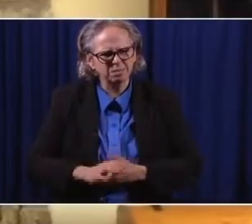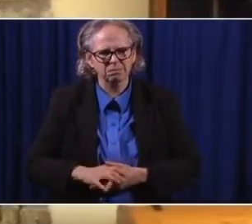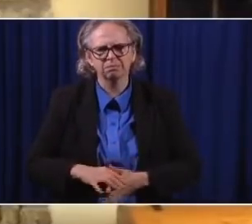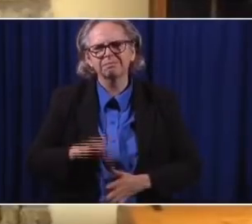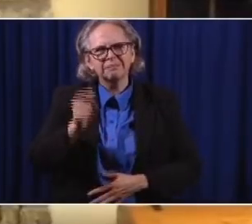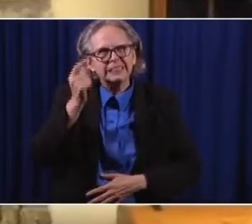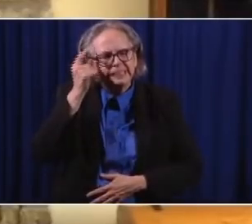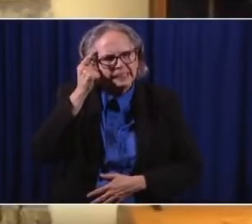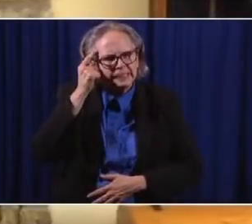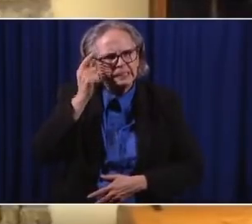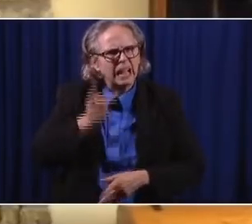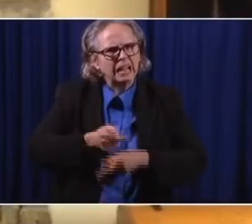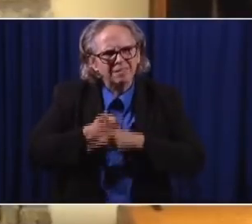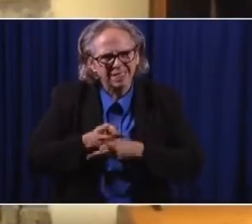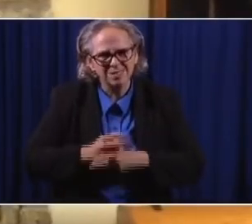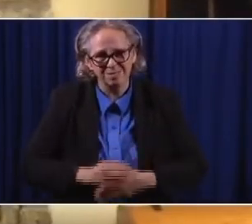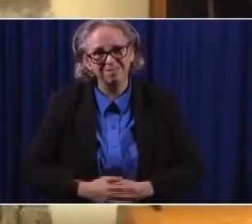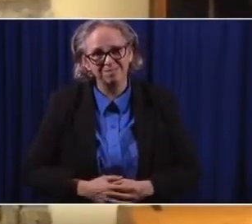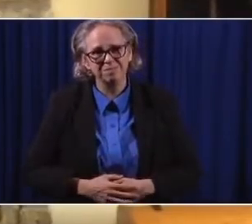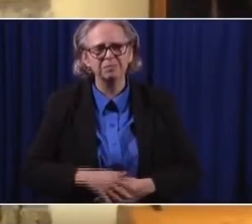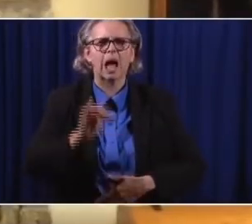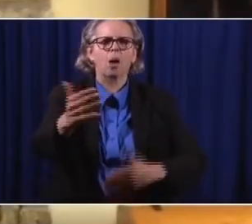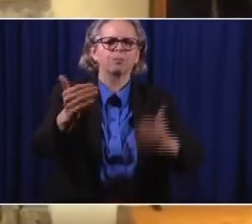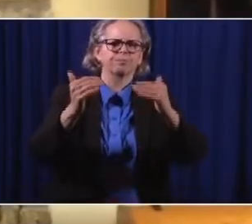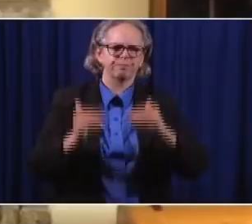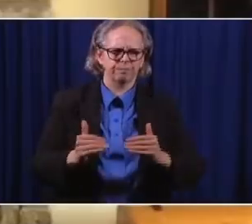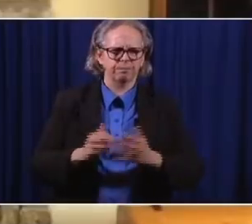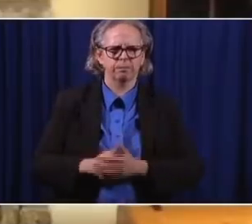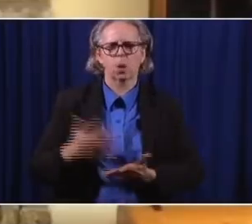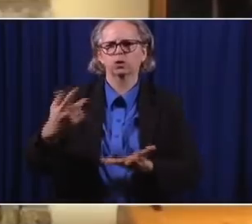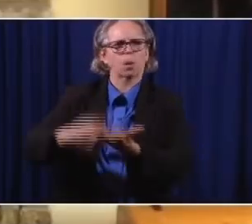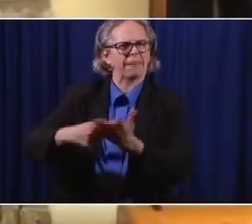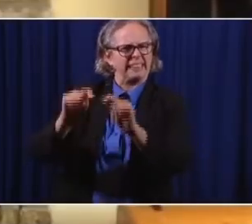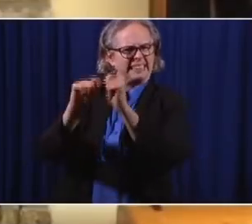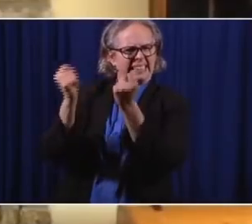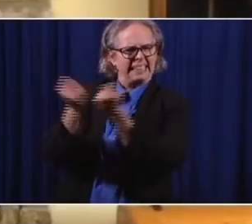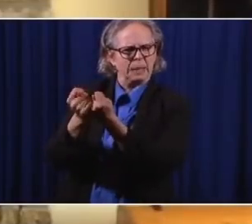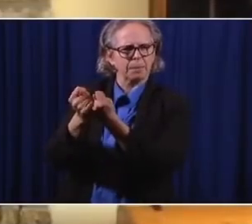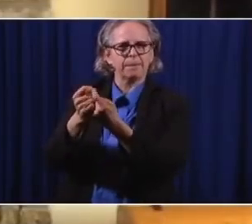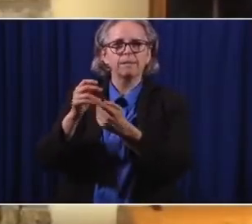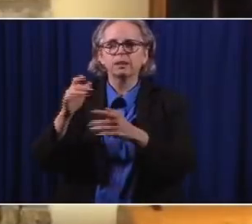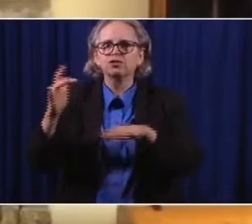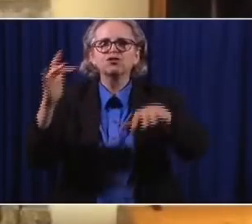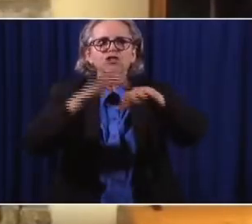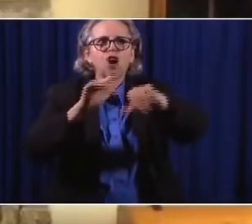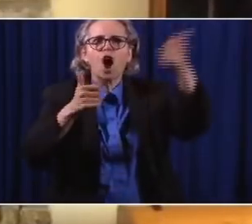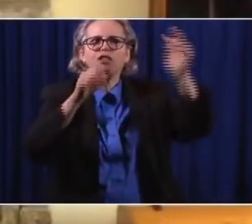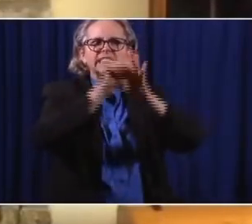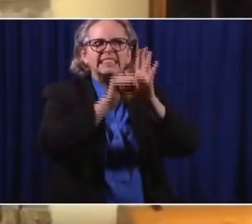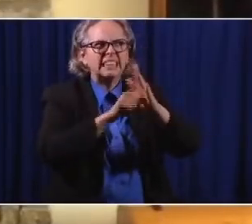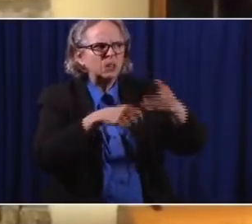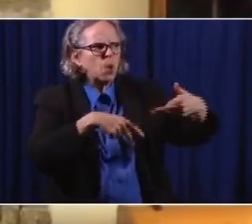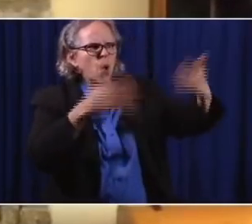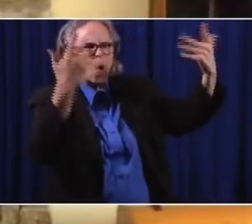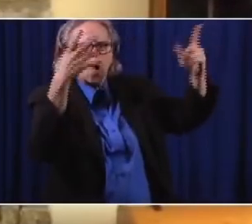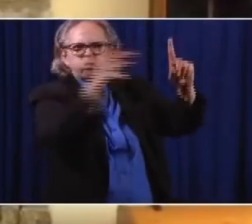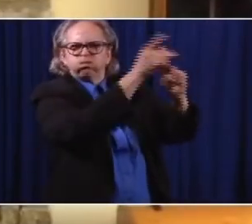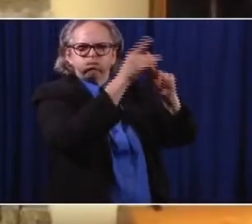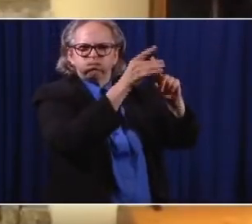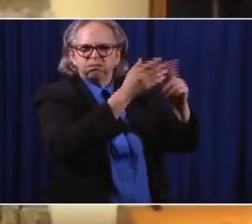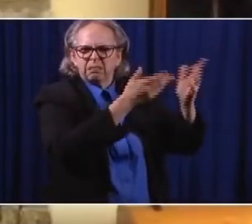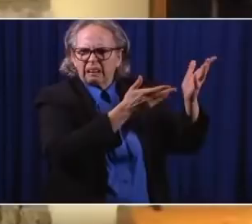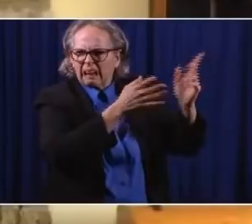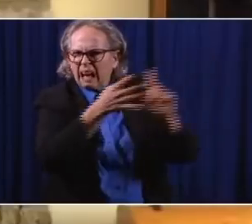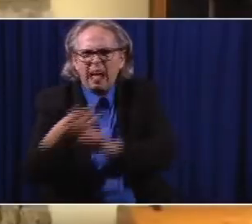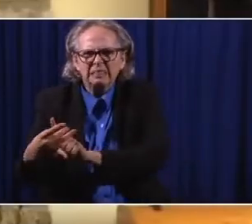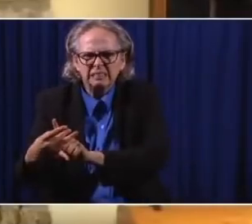As far as teams coming from high incident states, we have a high incidence. We're a high